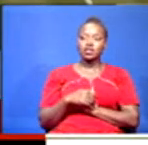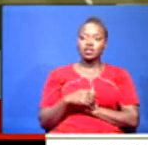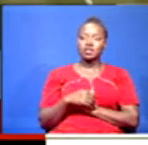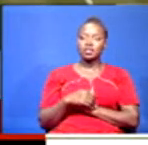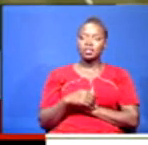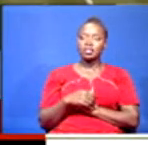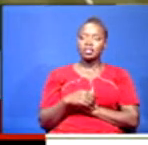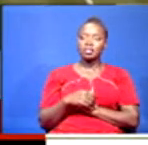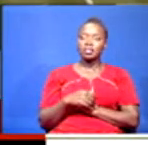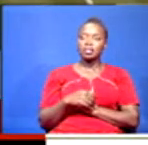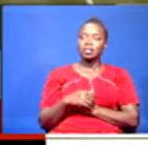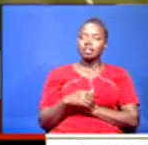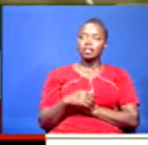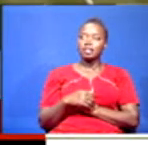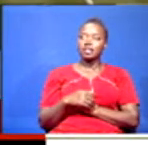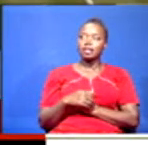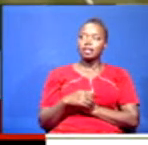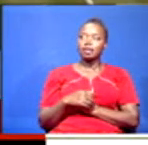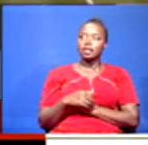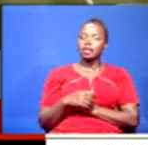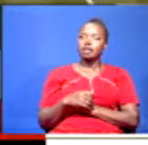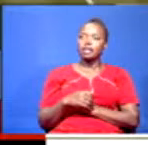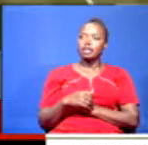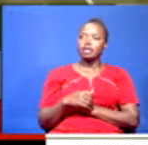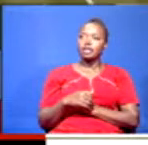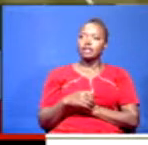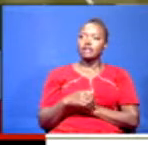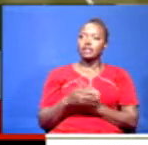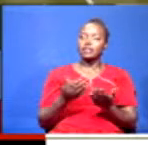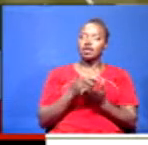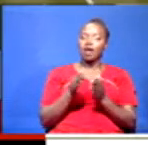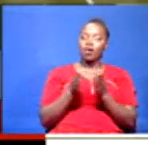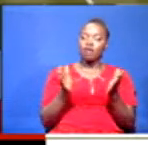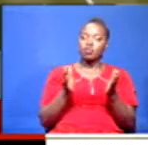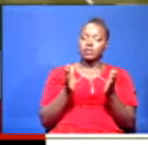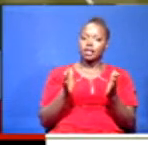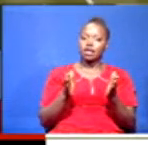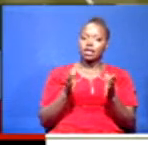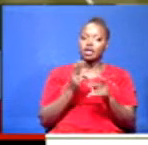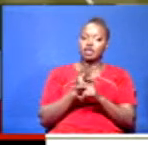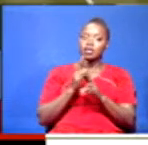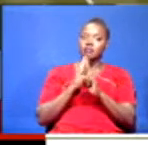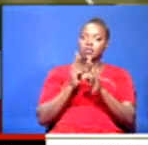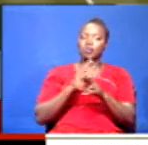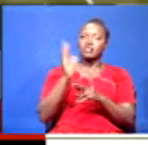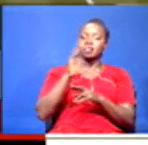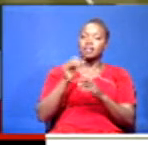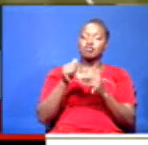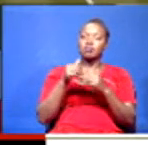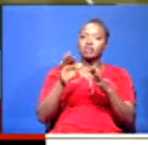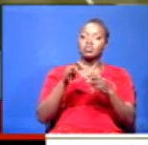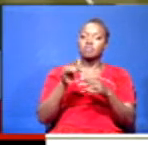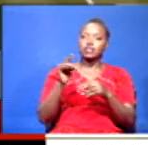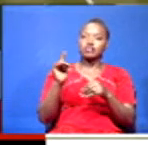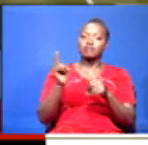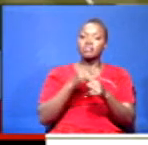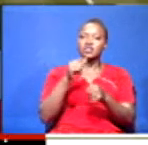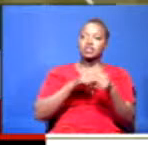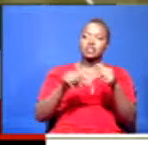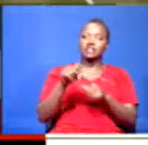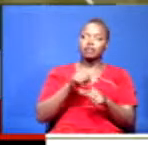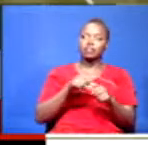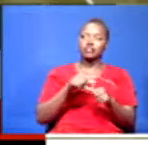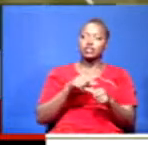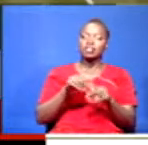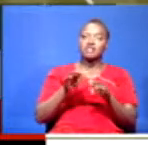Andy Murray overcame Australia's James Duckworth in the Wimbledon opener to maintain his record of never losing the first round. After a slow start, the former